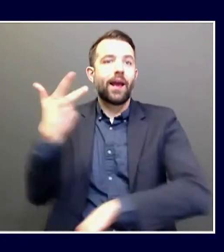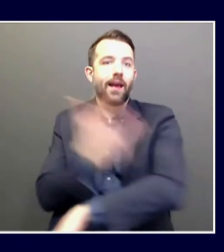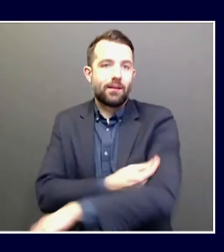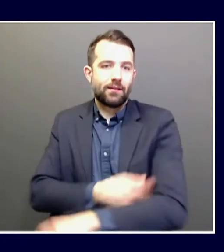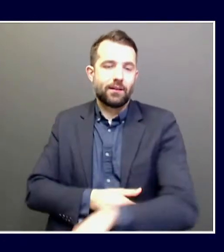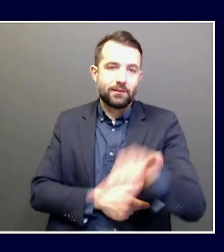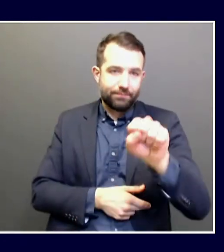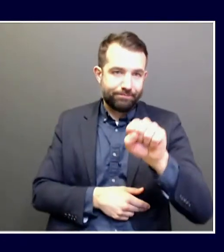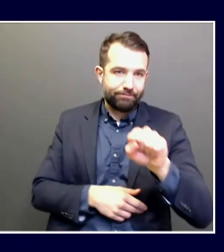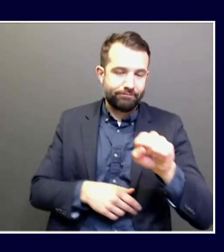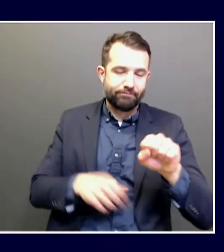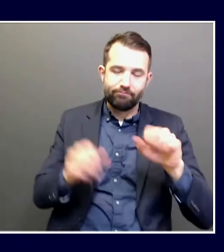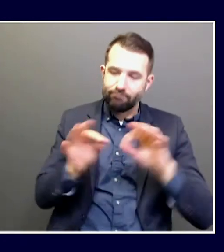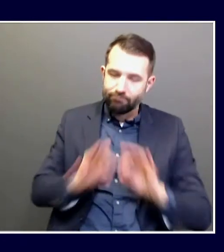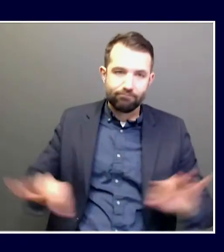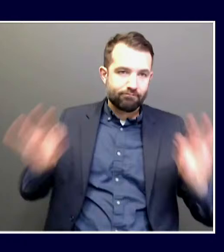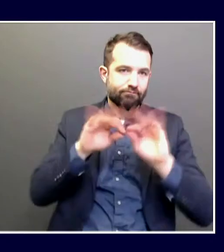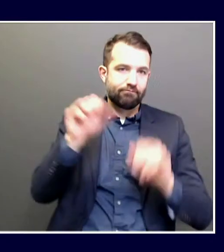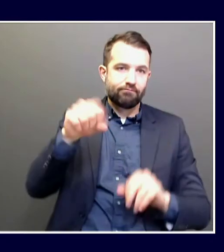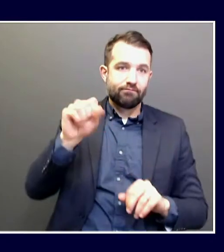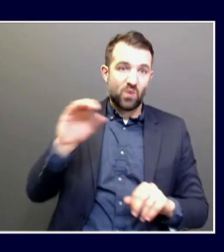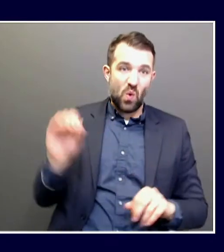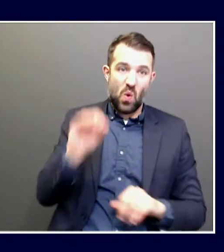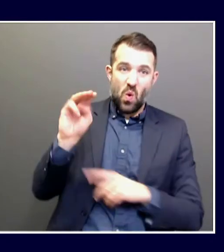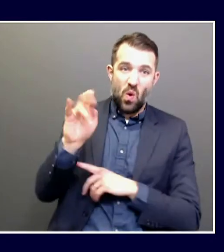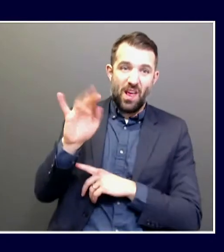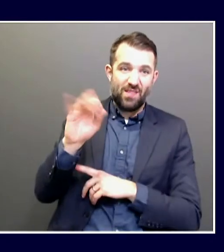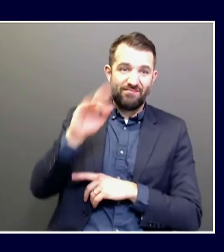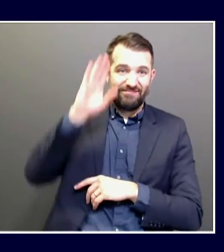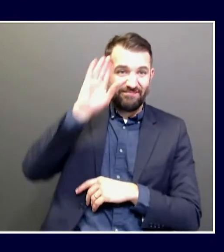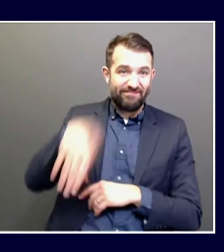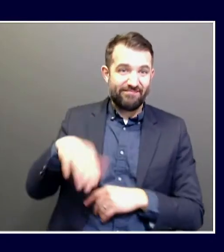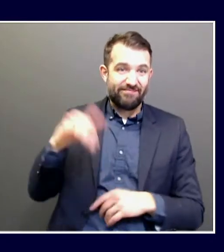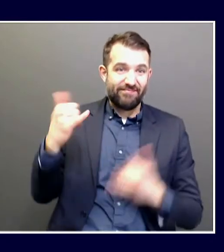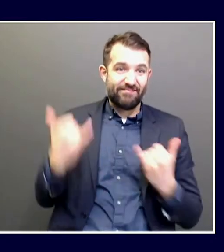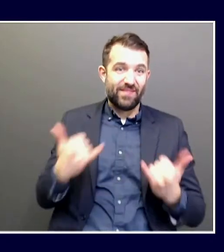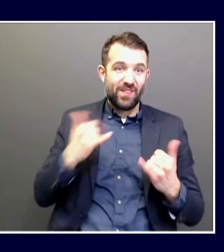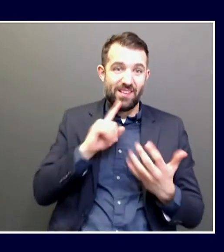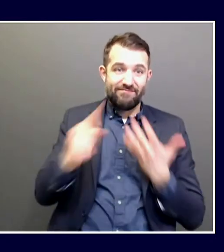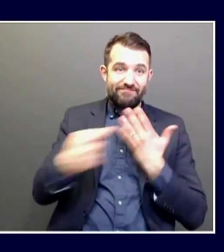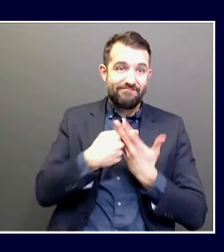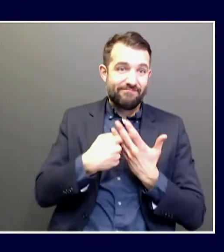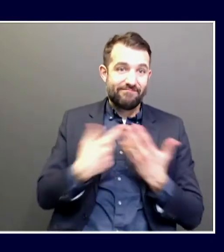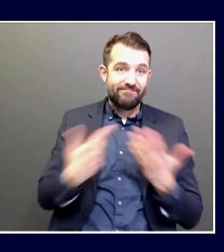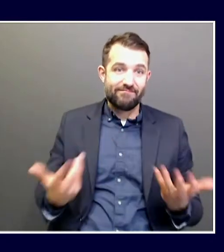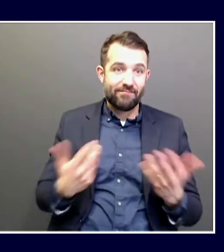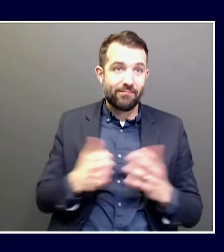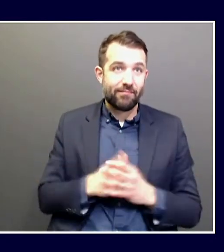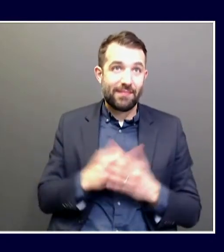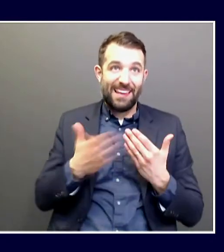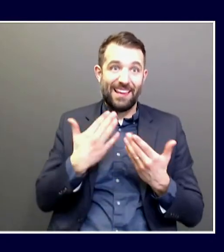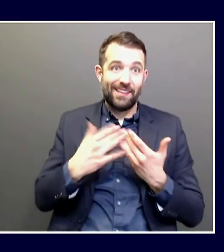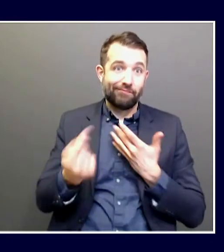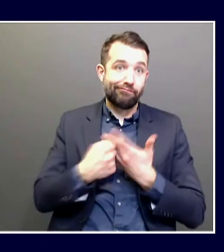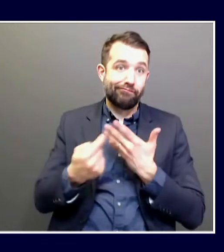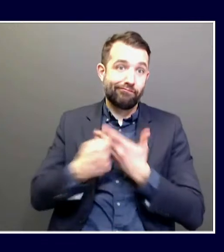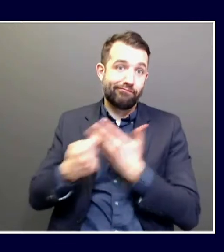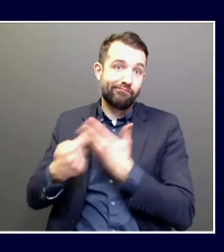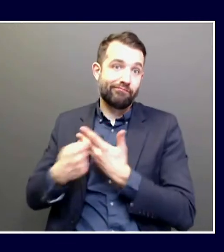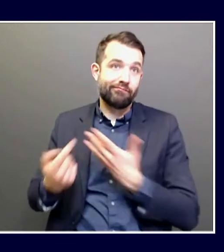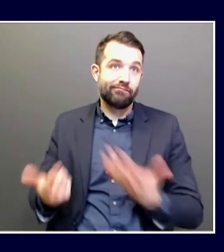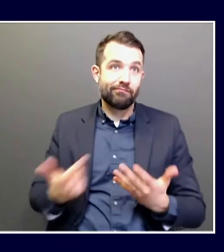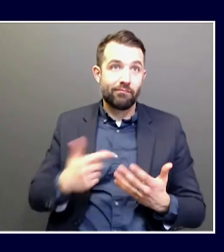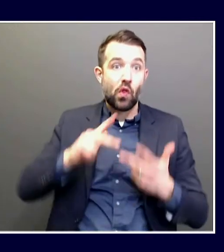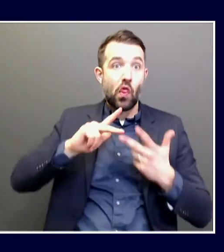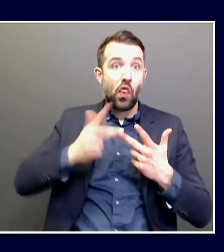face of Omicron, given how we know it can actually evade the immune system. So getting that booster, completing that series, being up